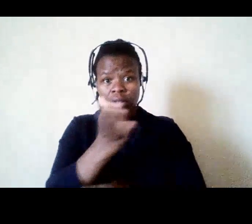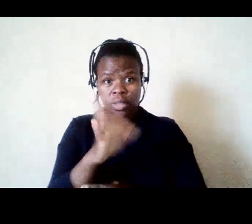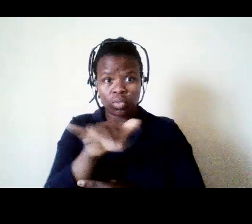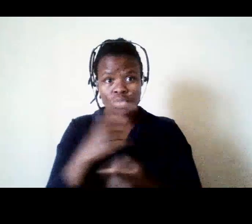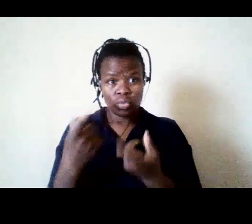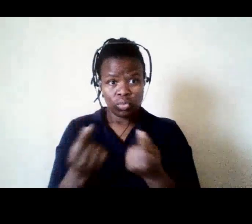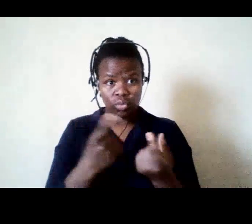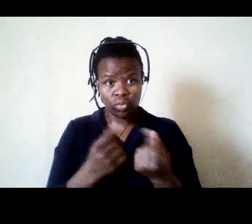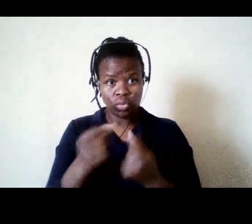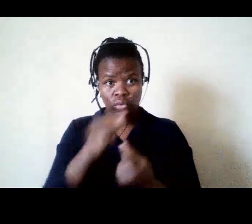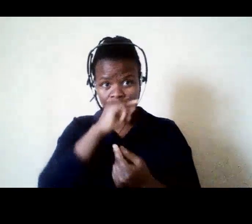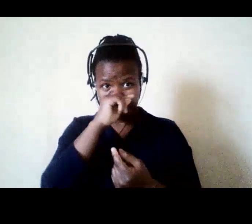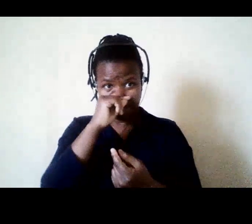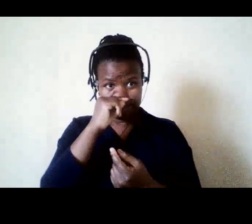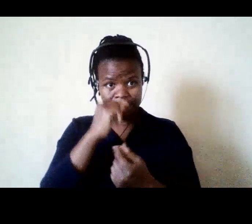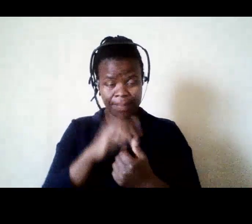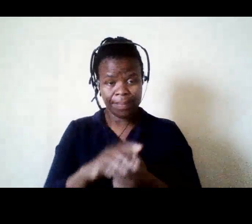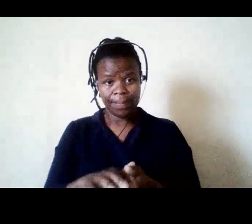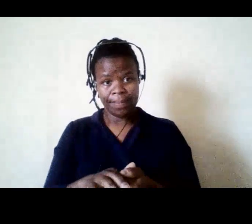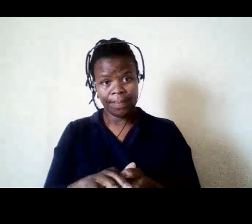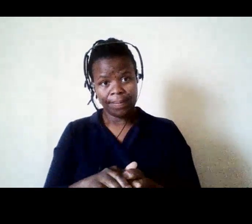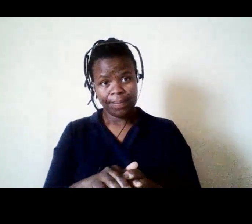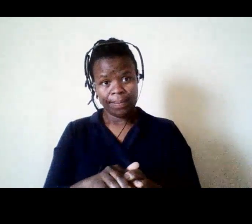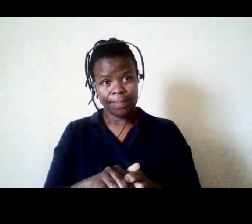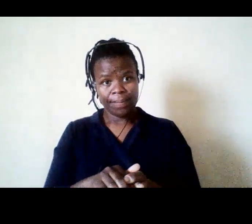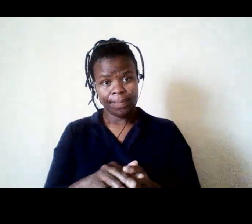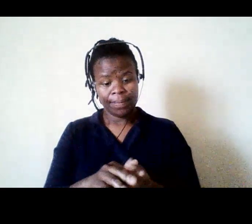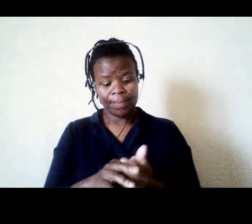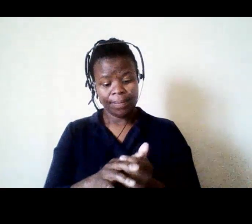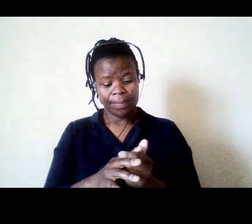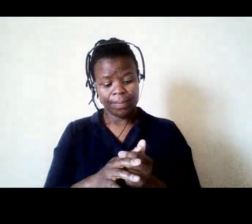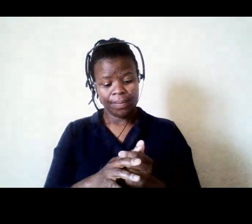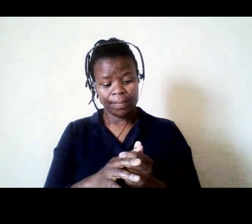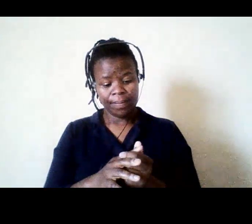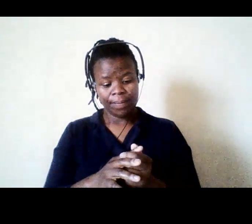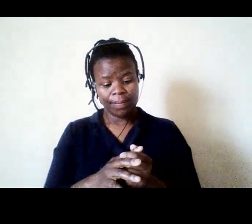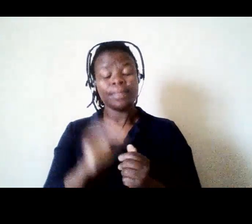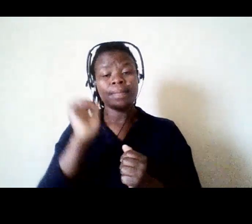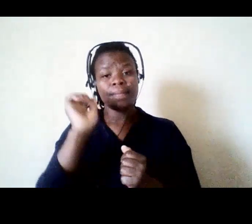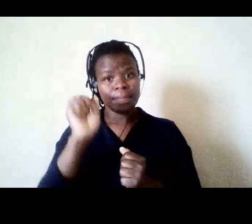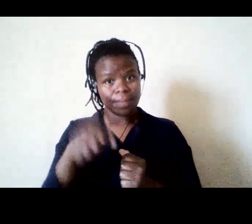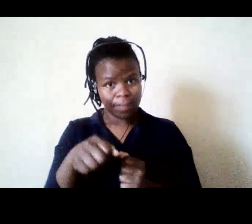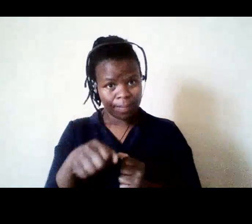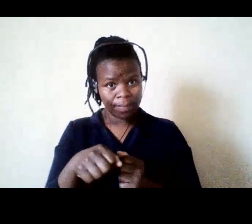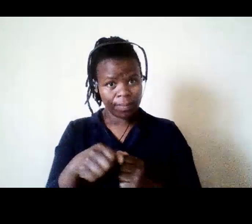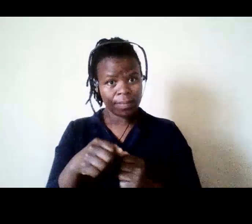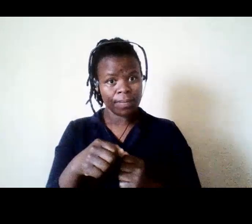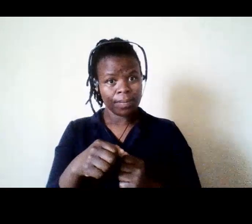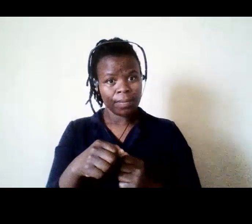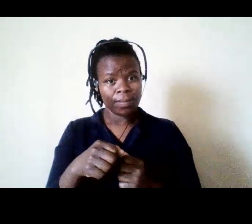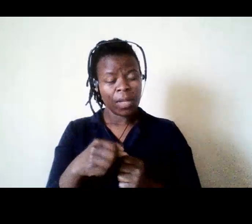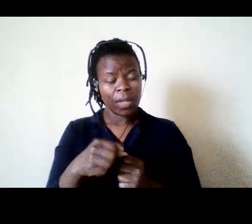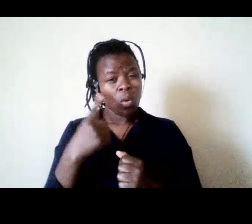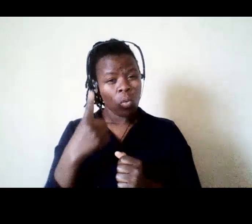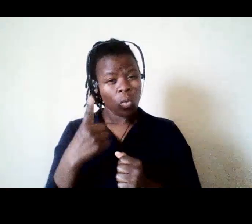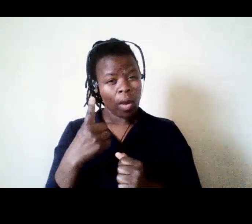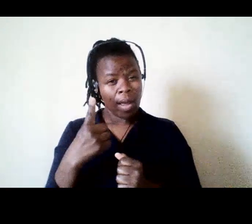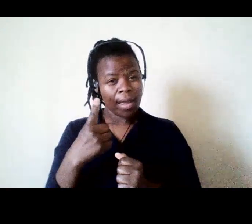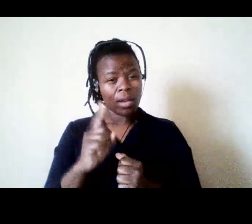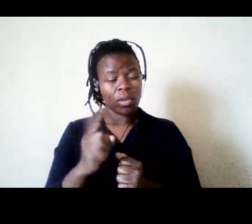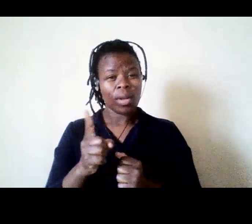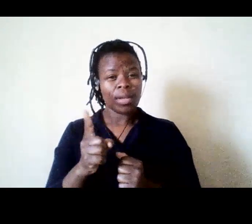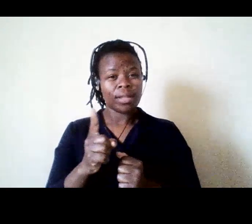It's all just, and see, that's one very key distinction in the global north. Which person, I don't know, Chantal and